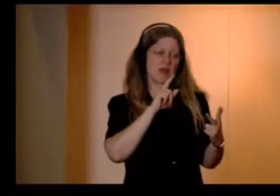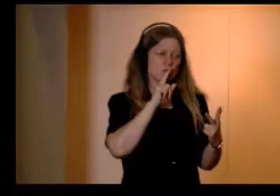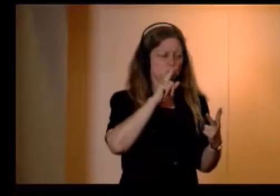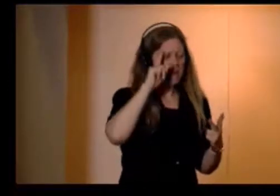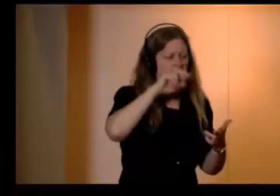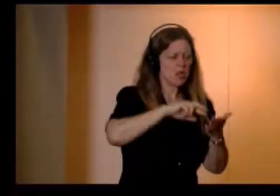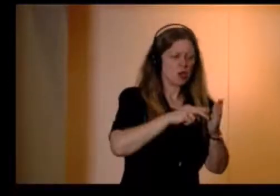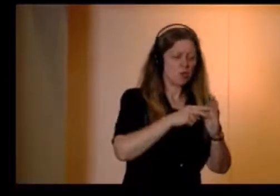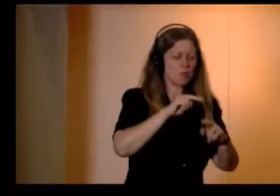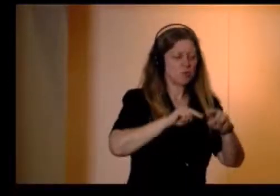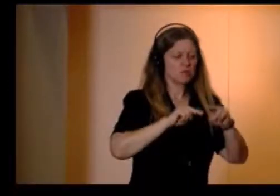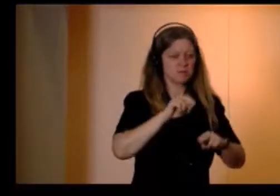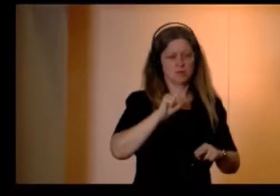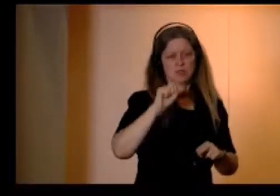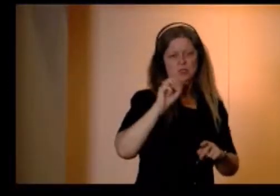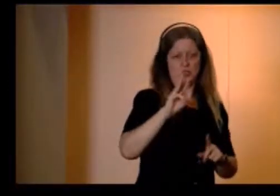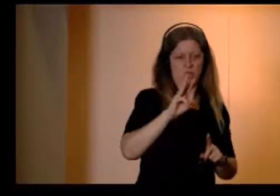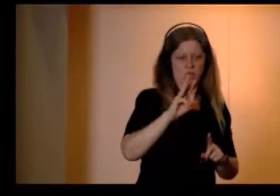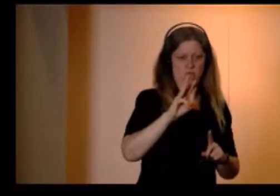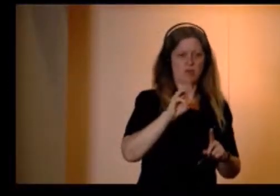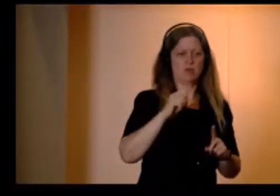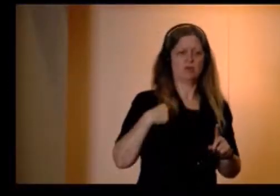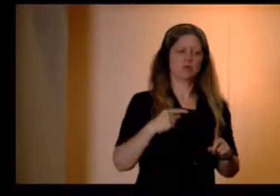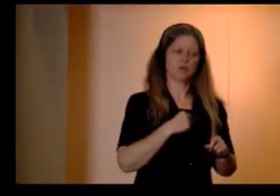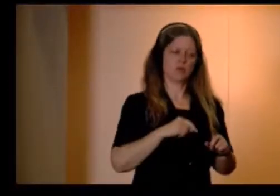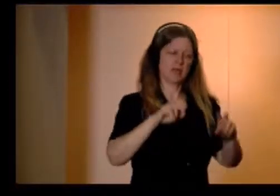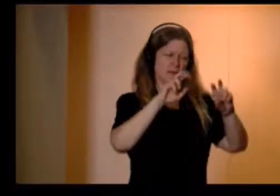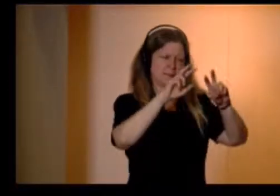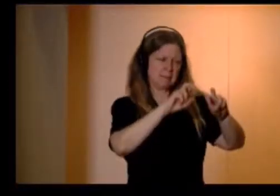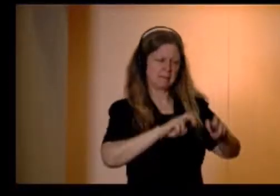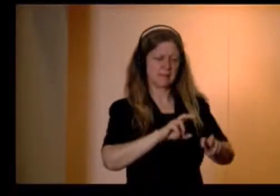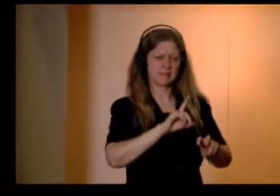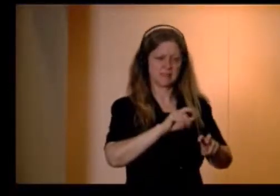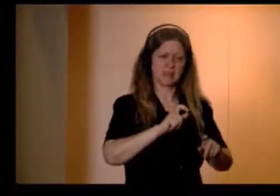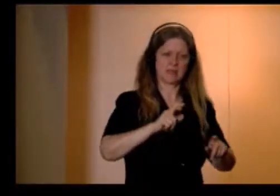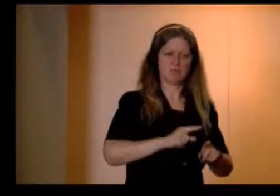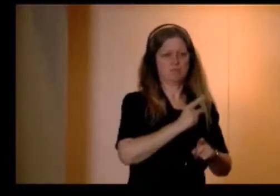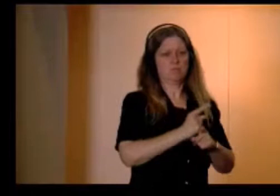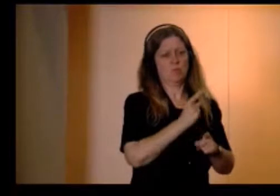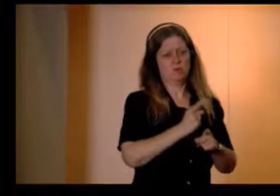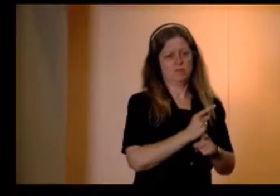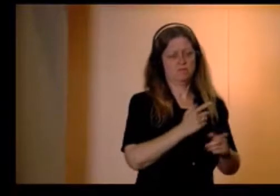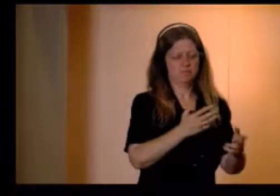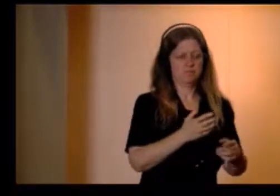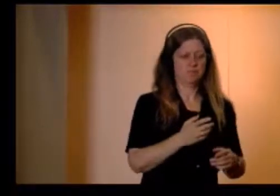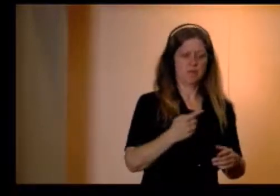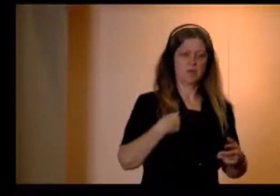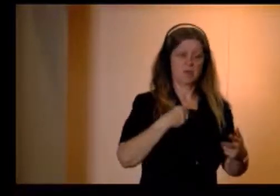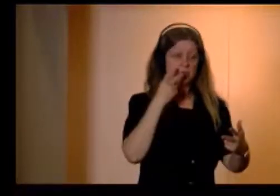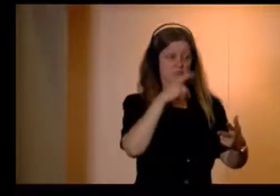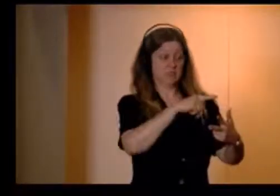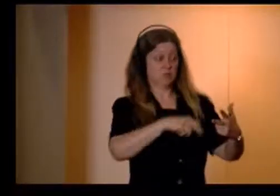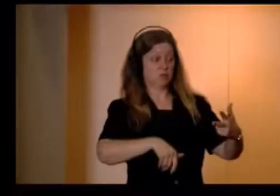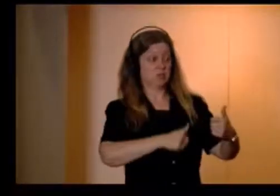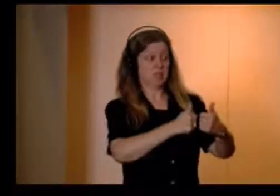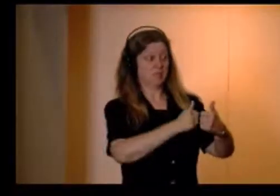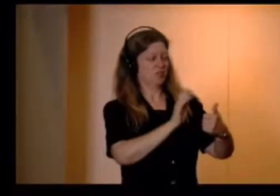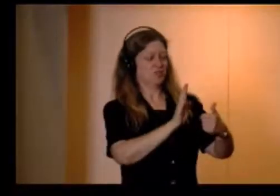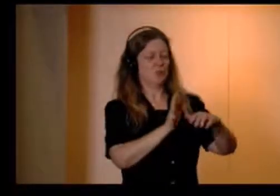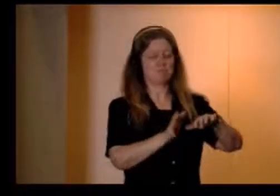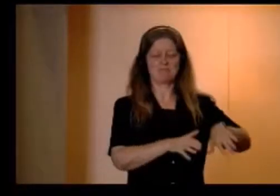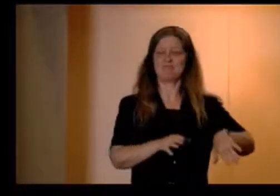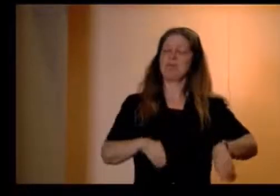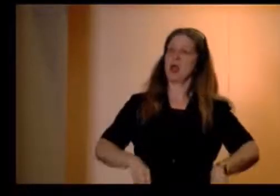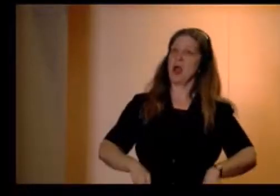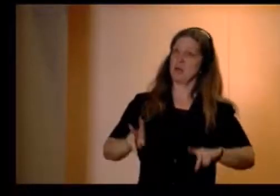able to gather the insights that we want from these data. But rather than look at these as challenges, we look at them as opportunities. And I